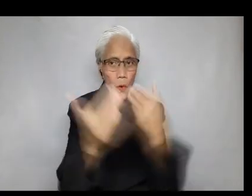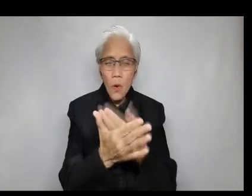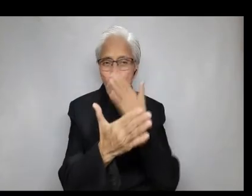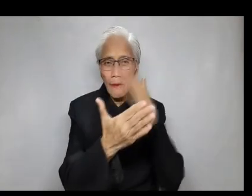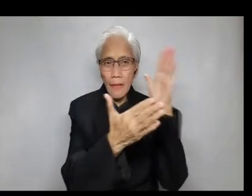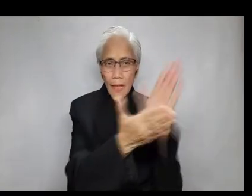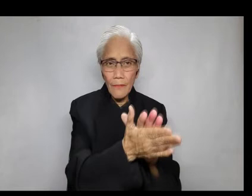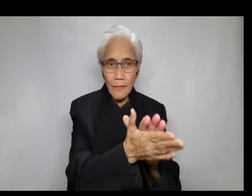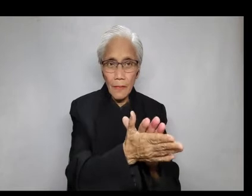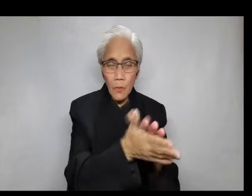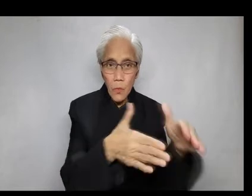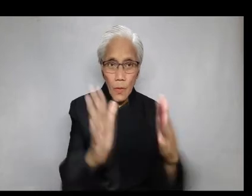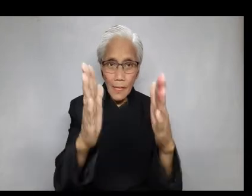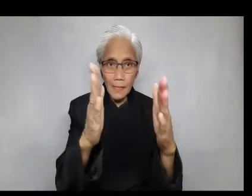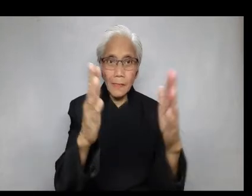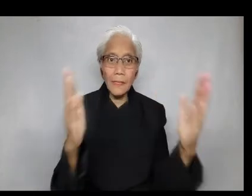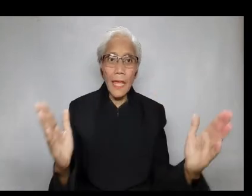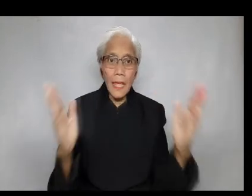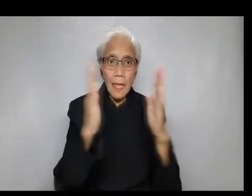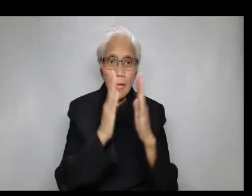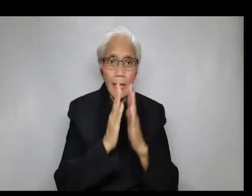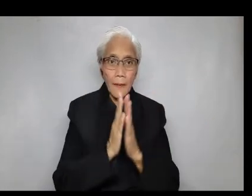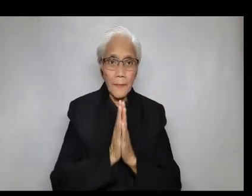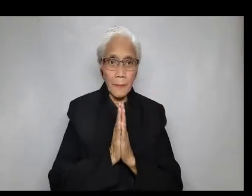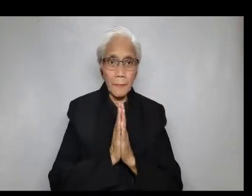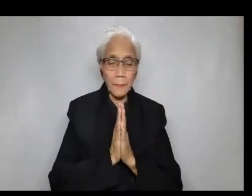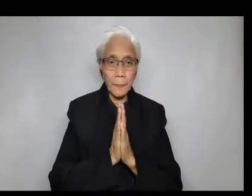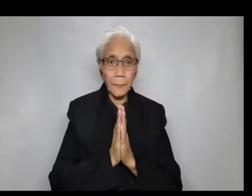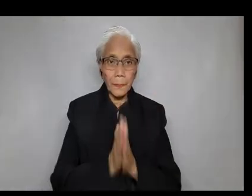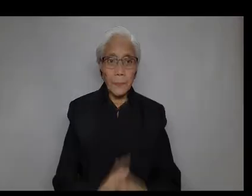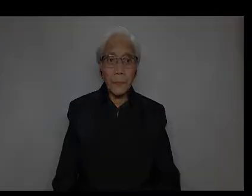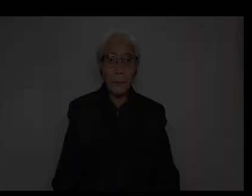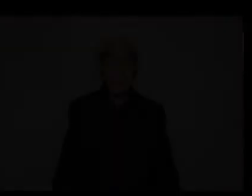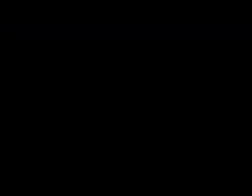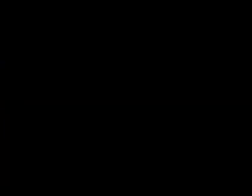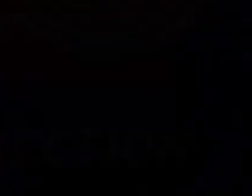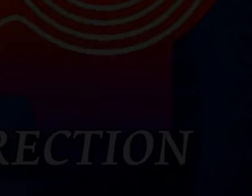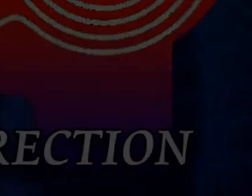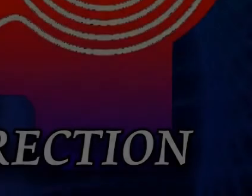May God lovingly correct all our evil ways. Amen.